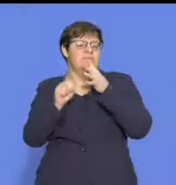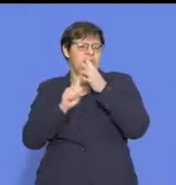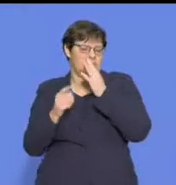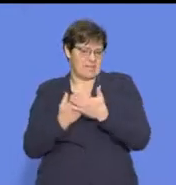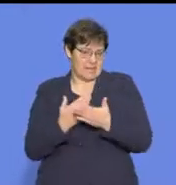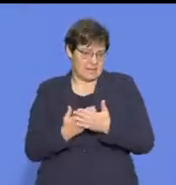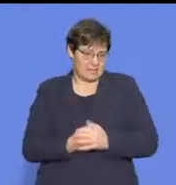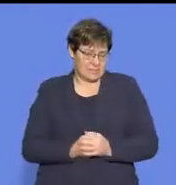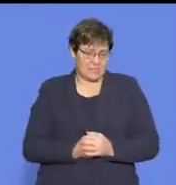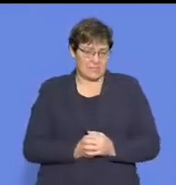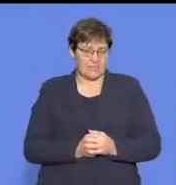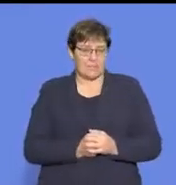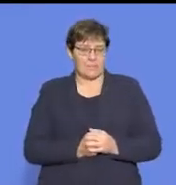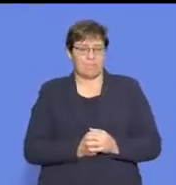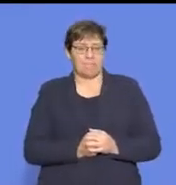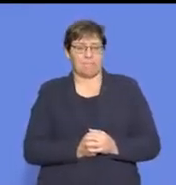ways.